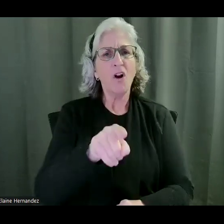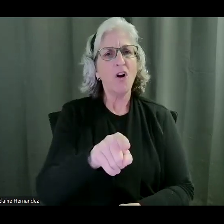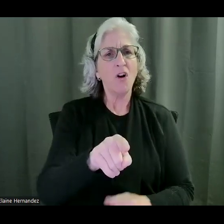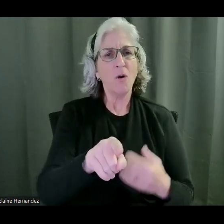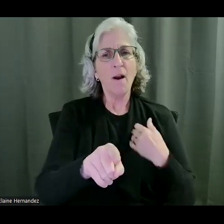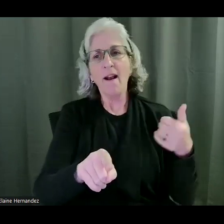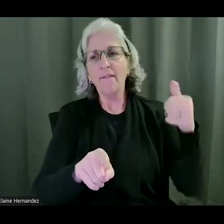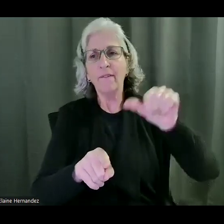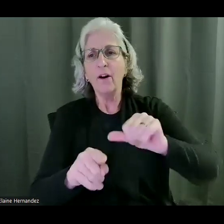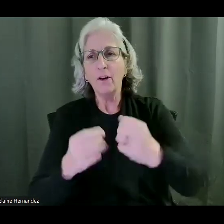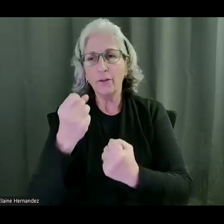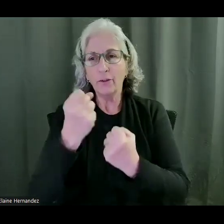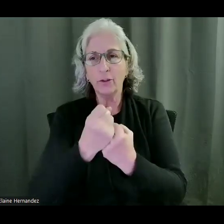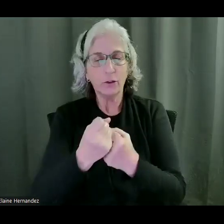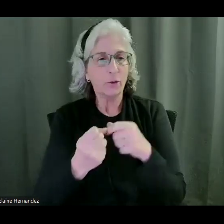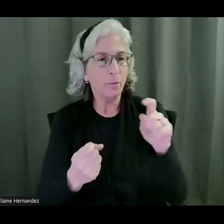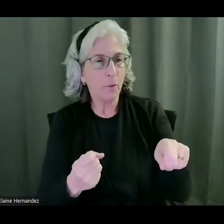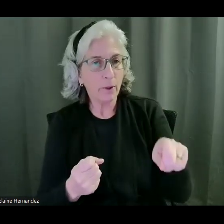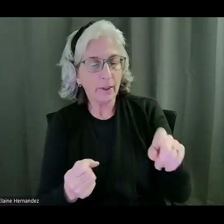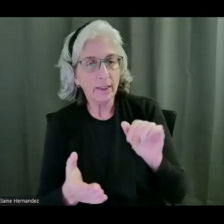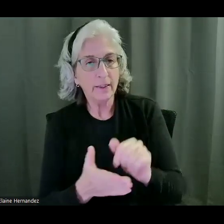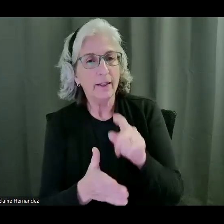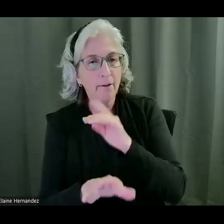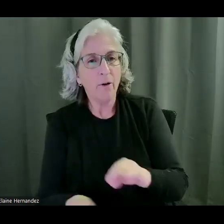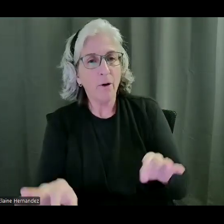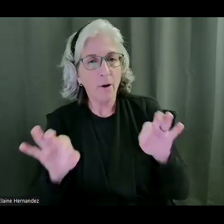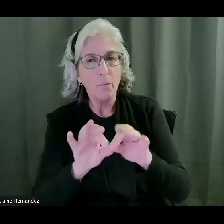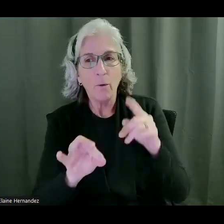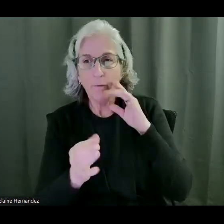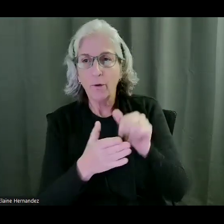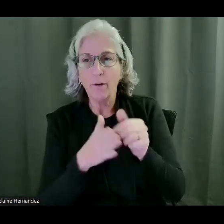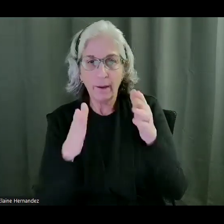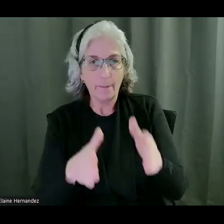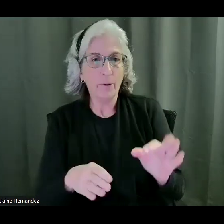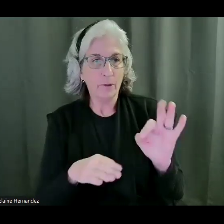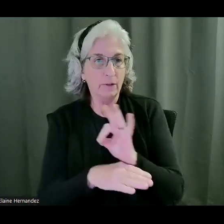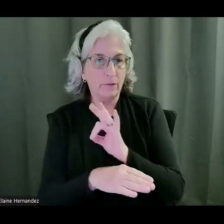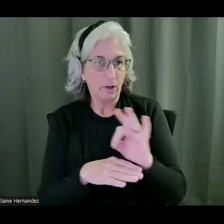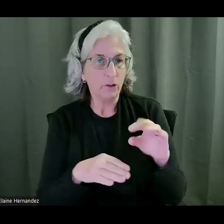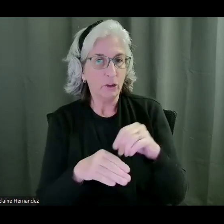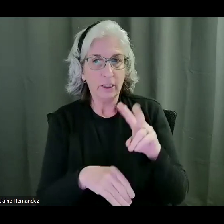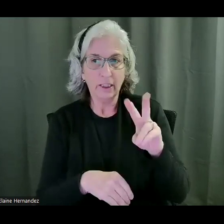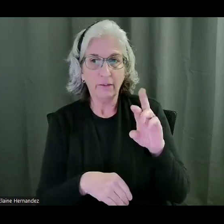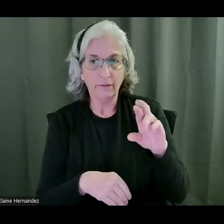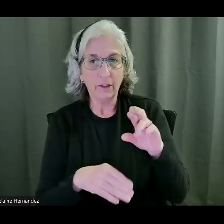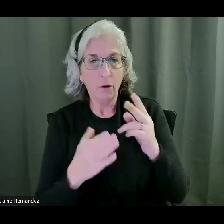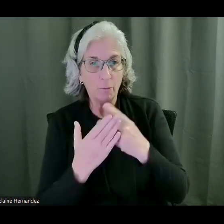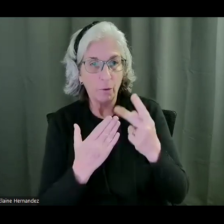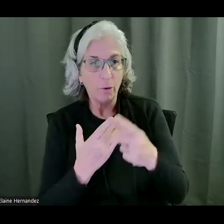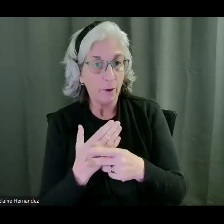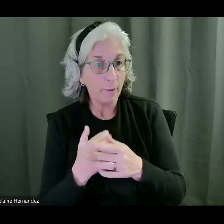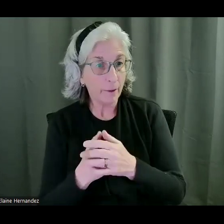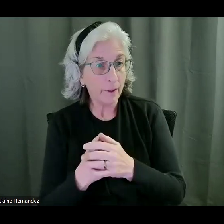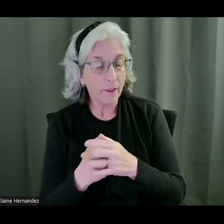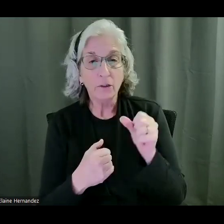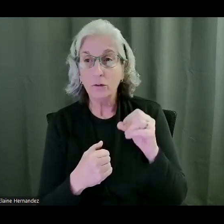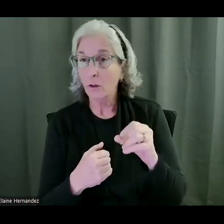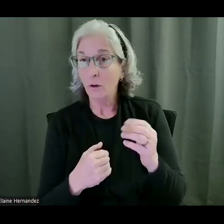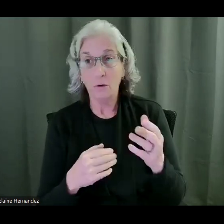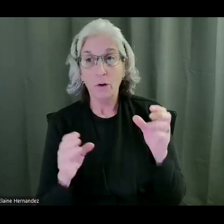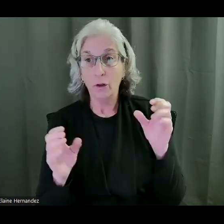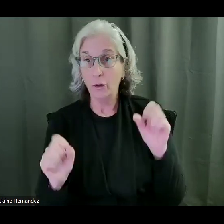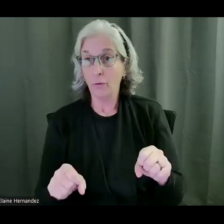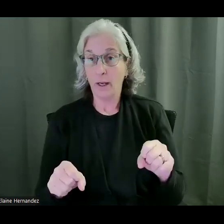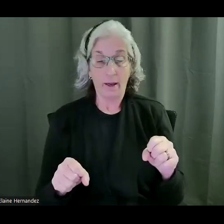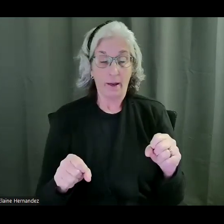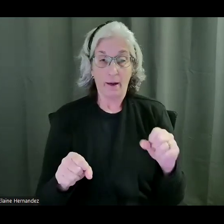be relevant to the participant's overall functioning in VR programming. So it's okay to come back to the team